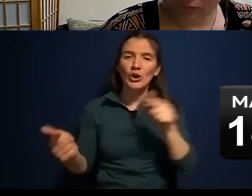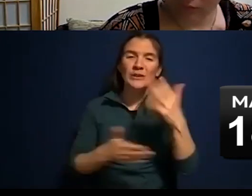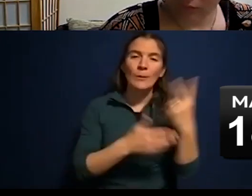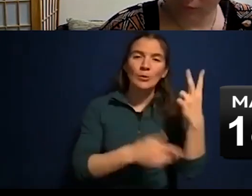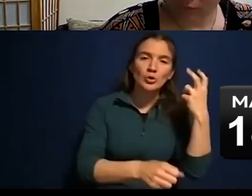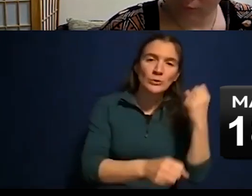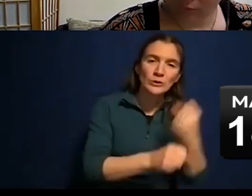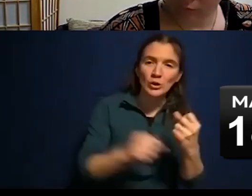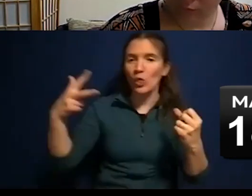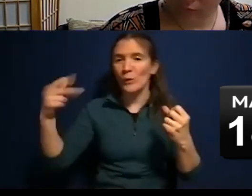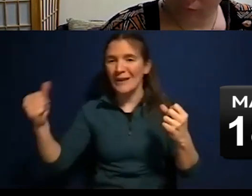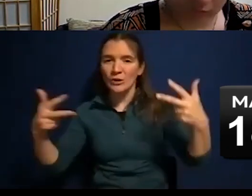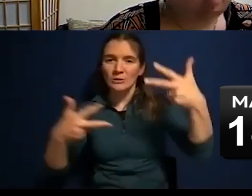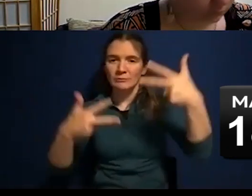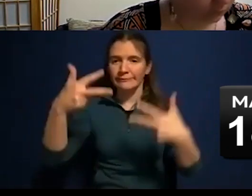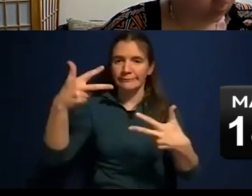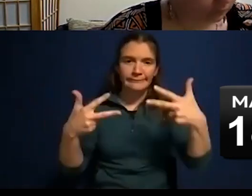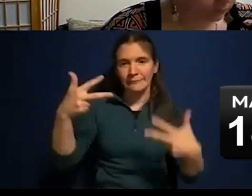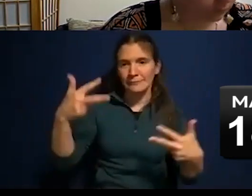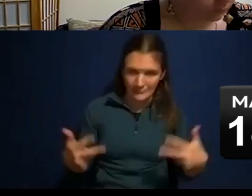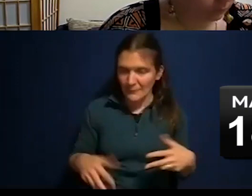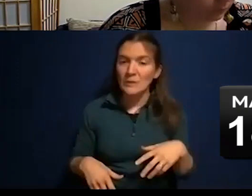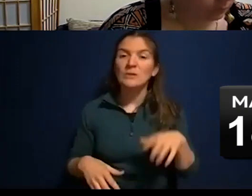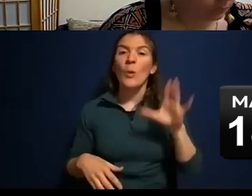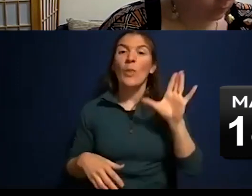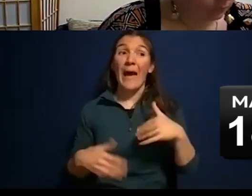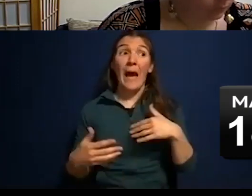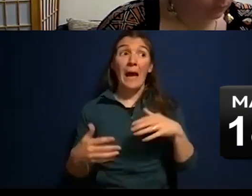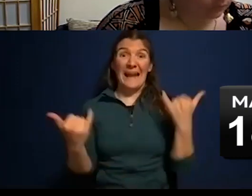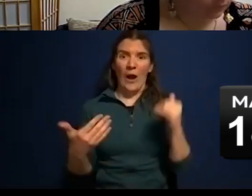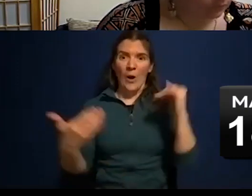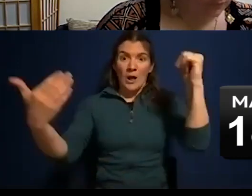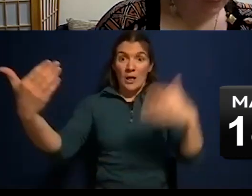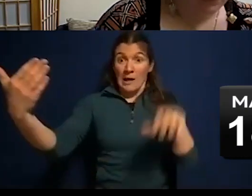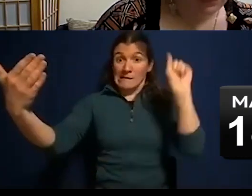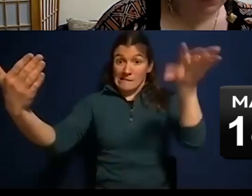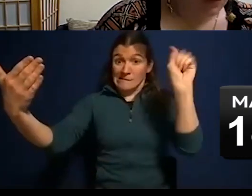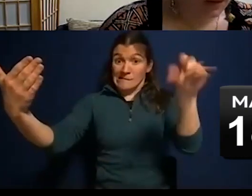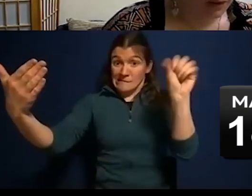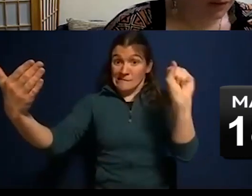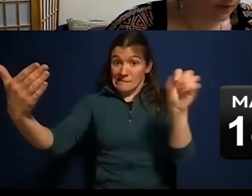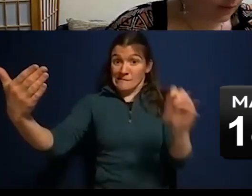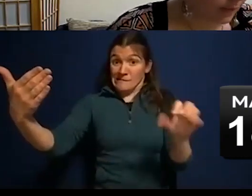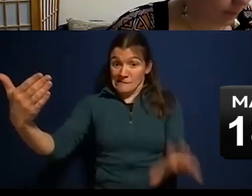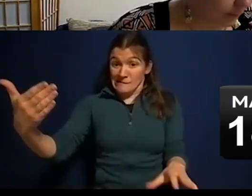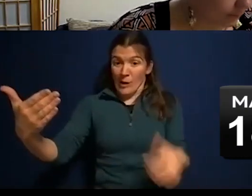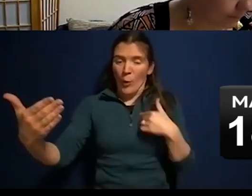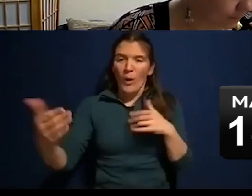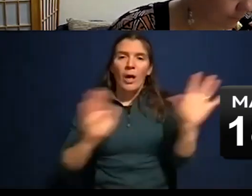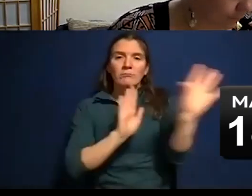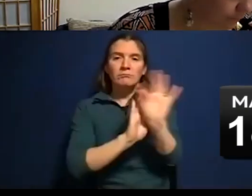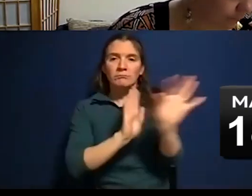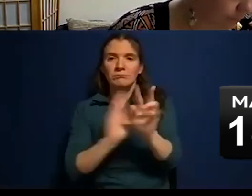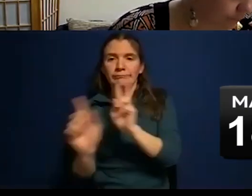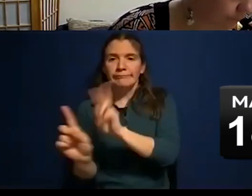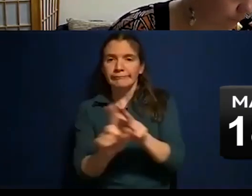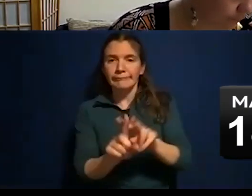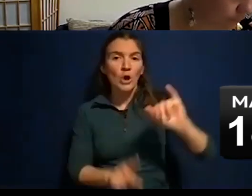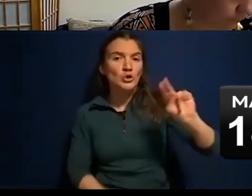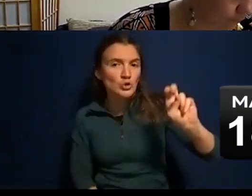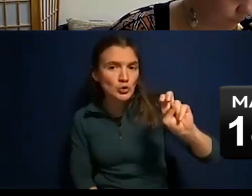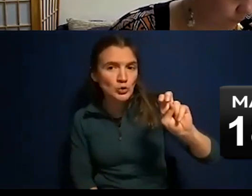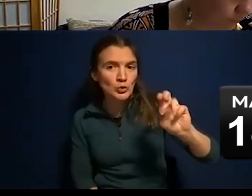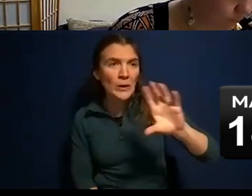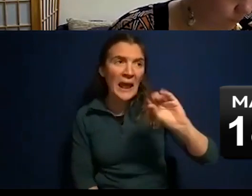end of the fiscal year, this list that we read in May is long. You'll be making lots of appointments in June and